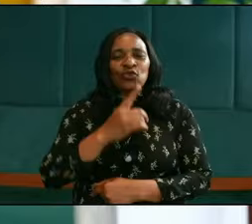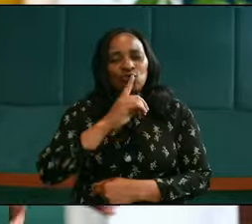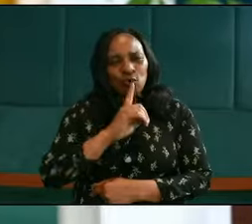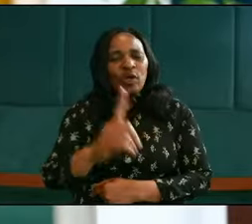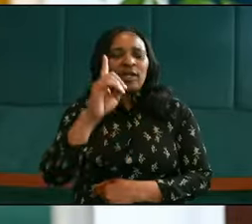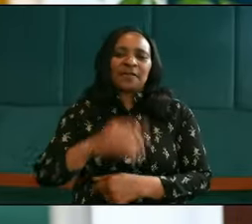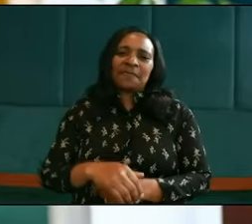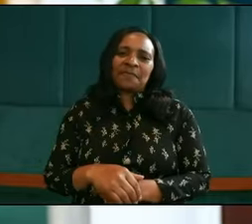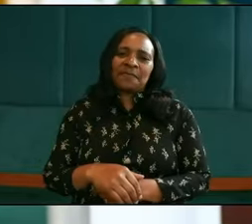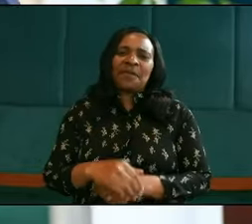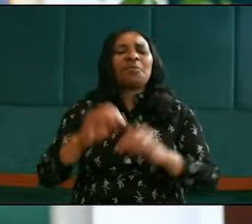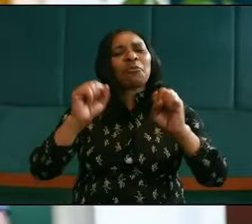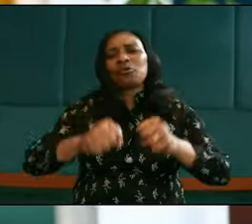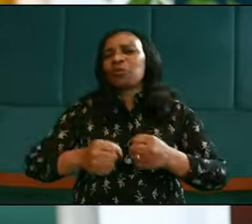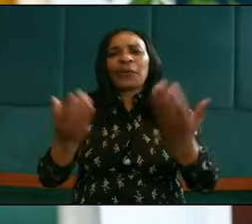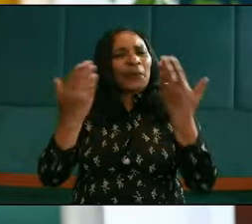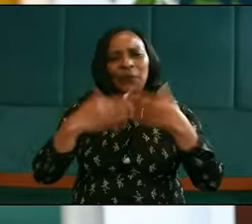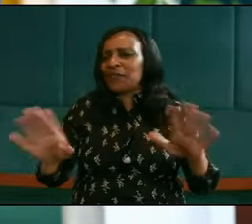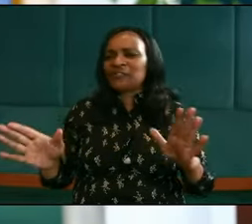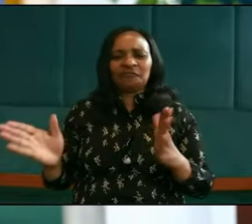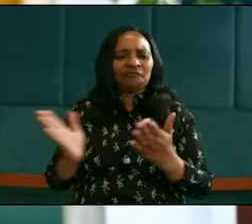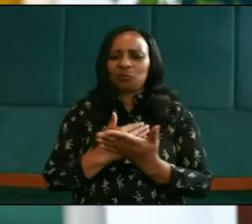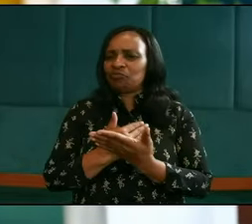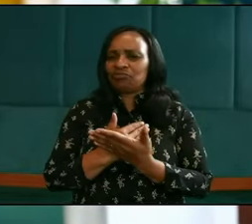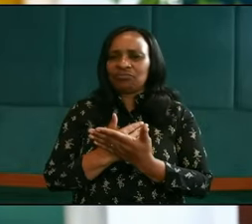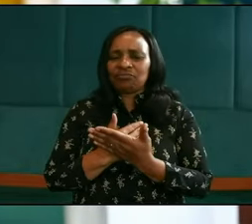surely we would have been swallowed.